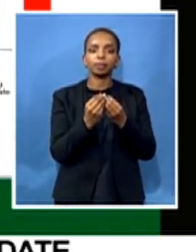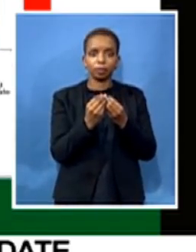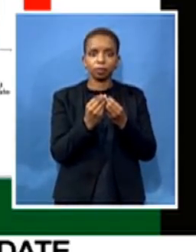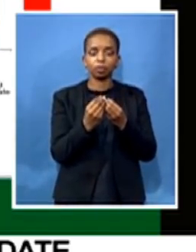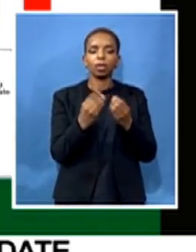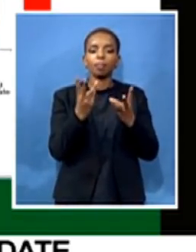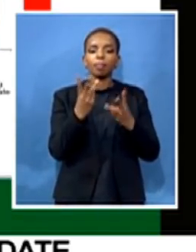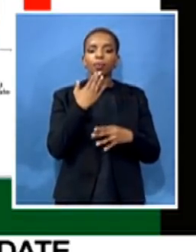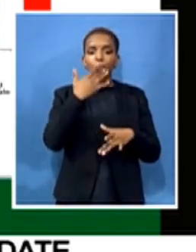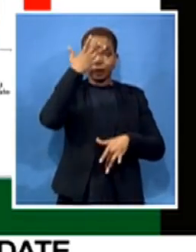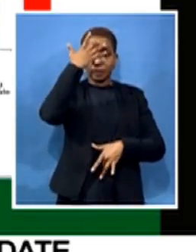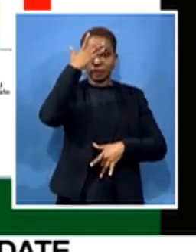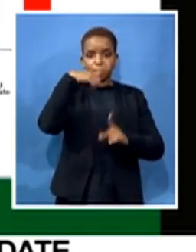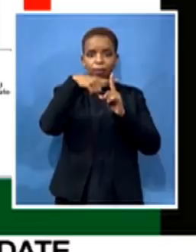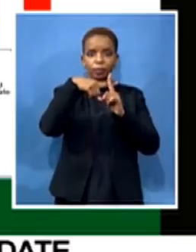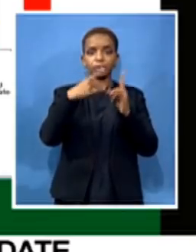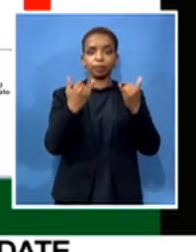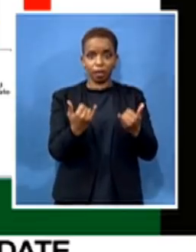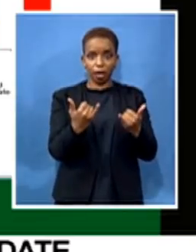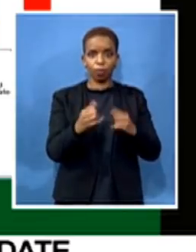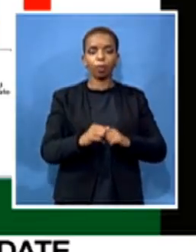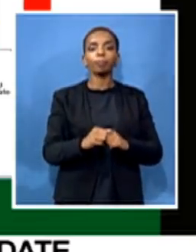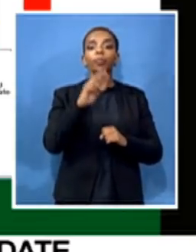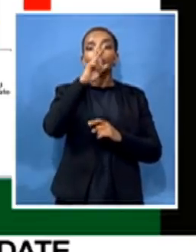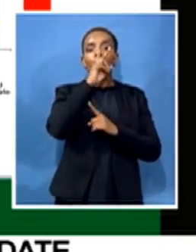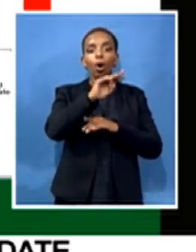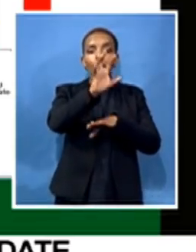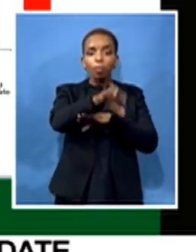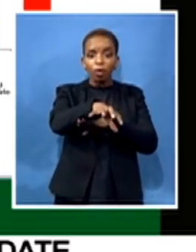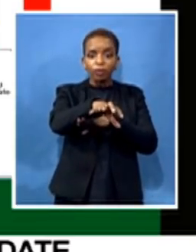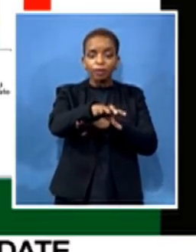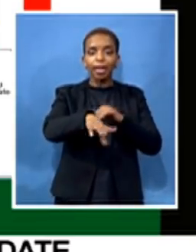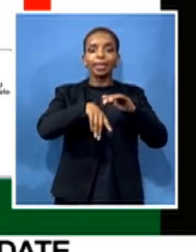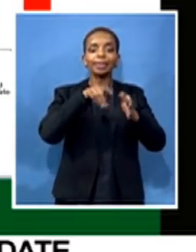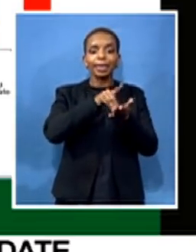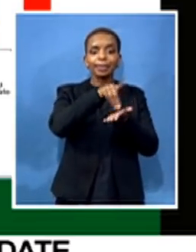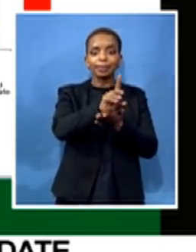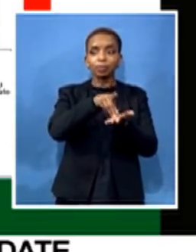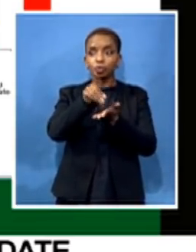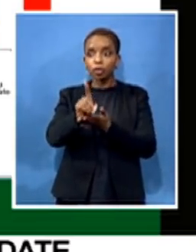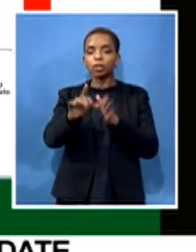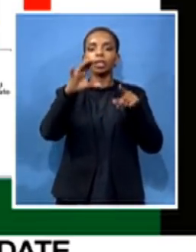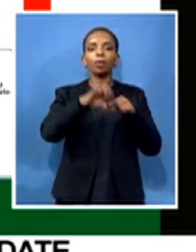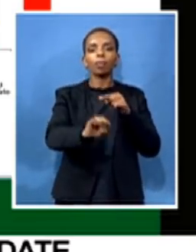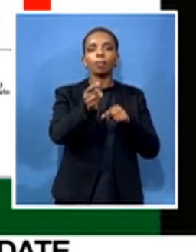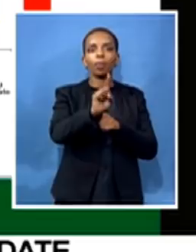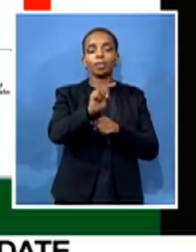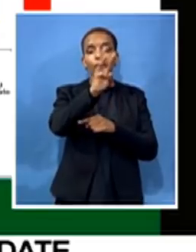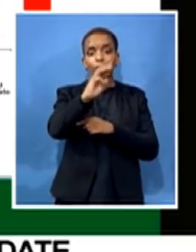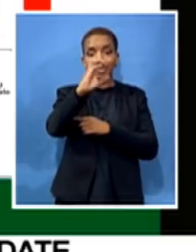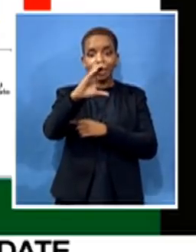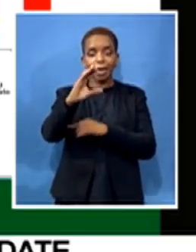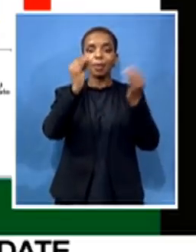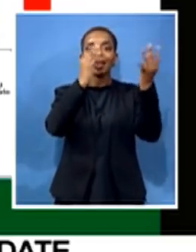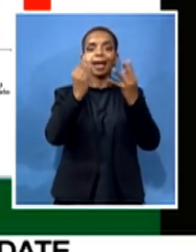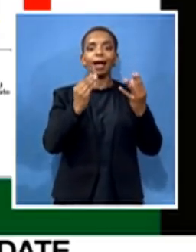the provincial distribution, you will notice that the Western Cape is where the largest number of increases have been, and that, of course,